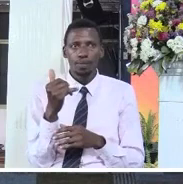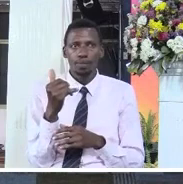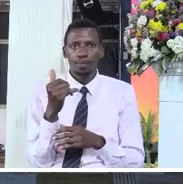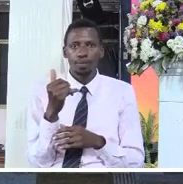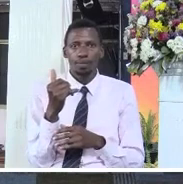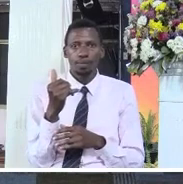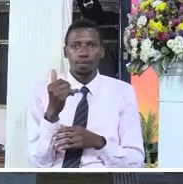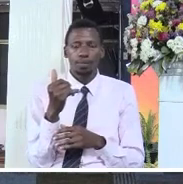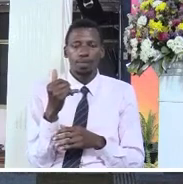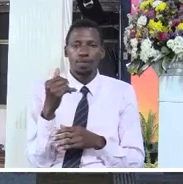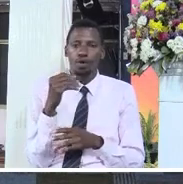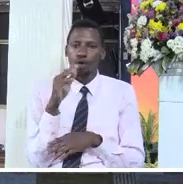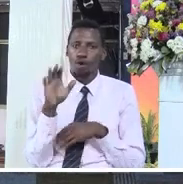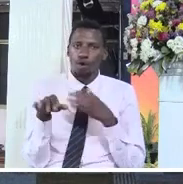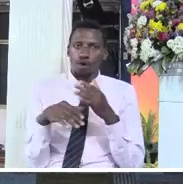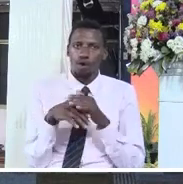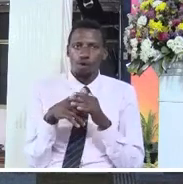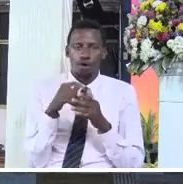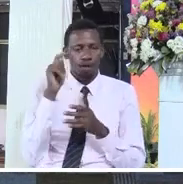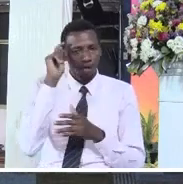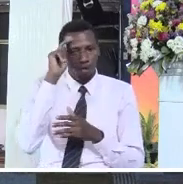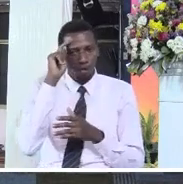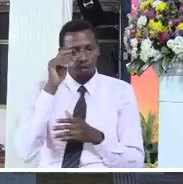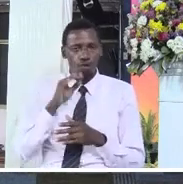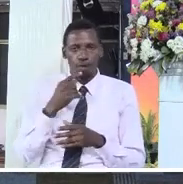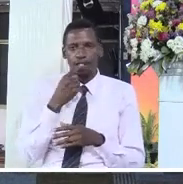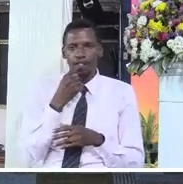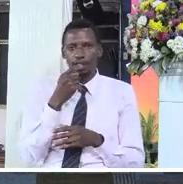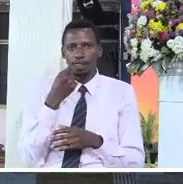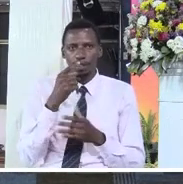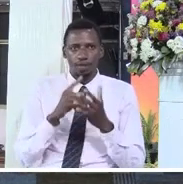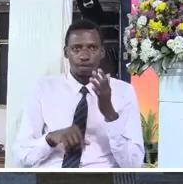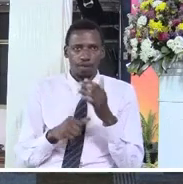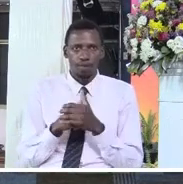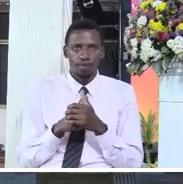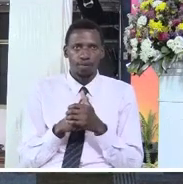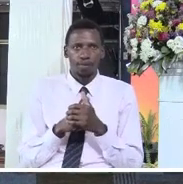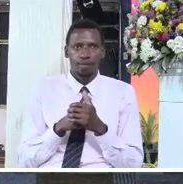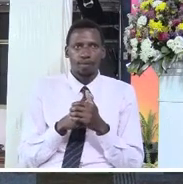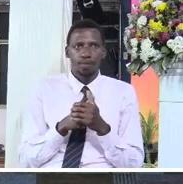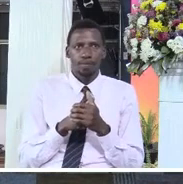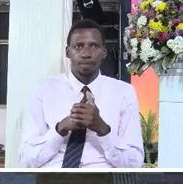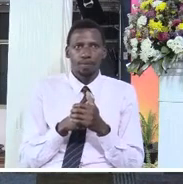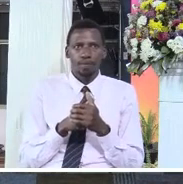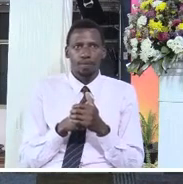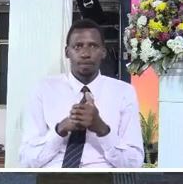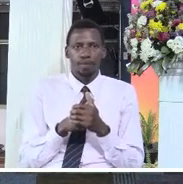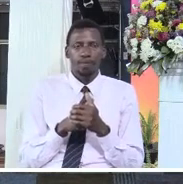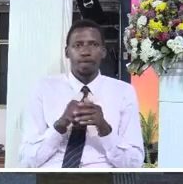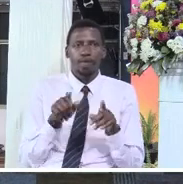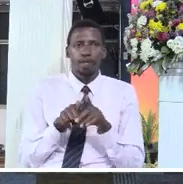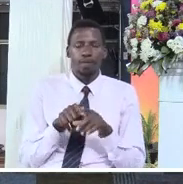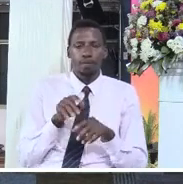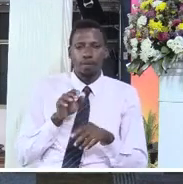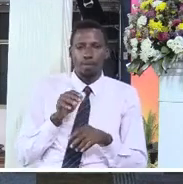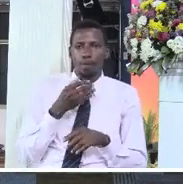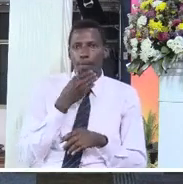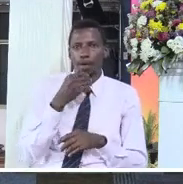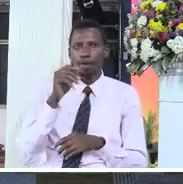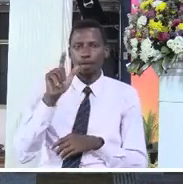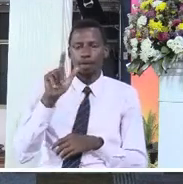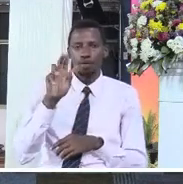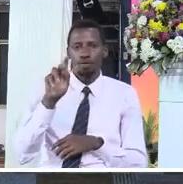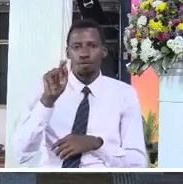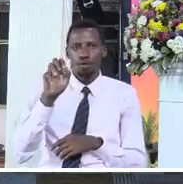it is all chaotic. Ellen White writes that Martin Luther recorded that the universities